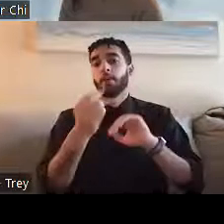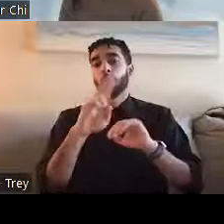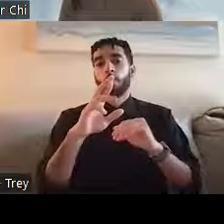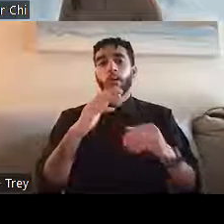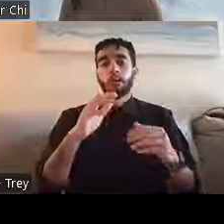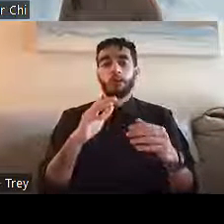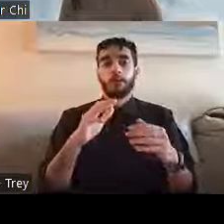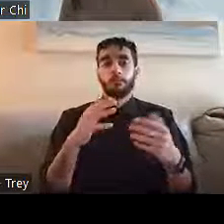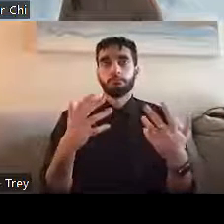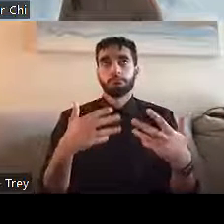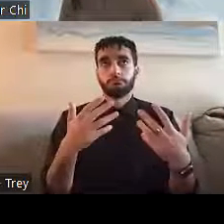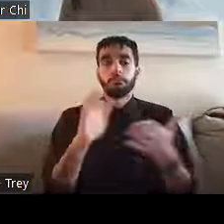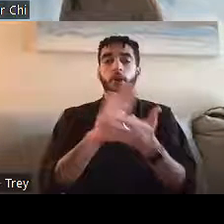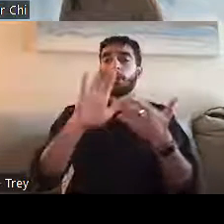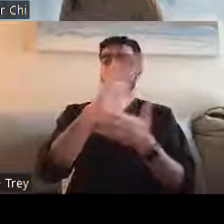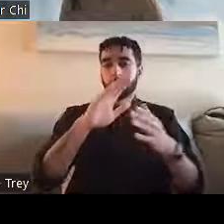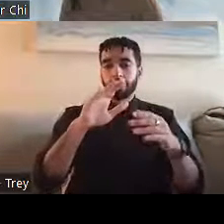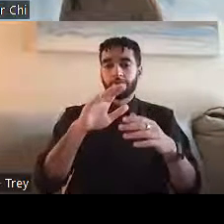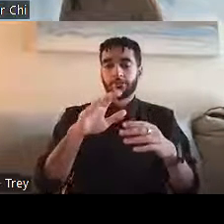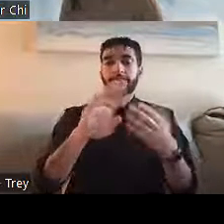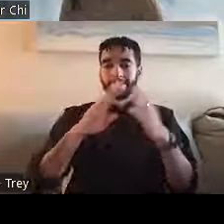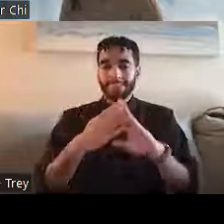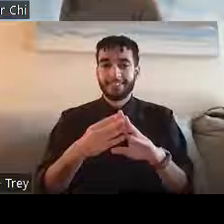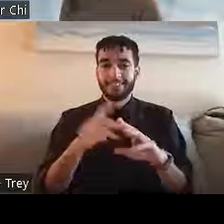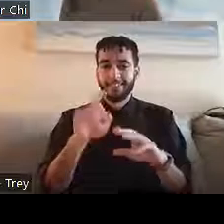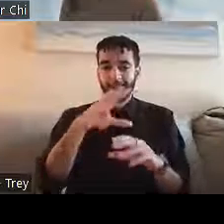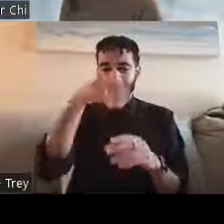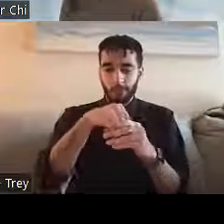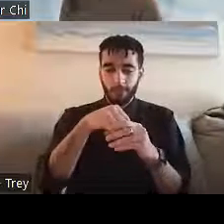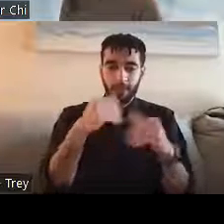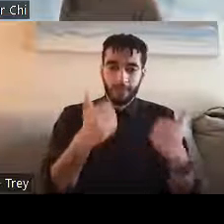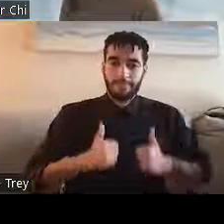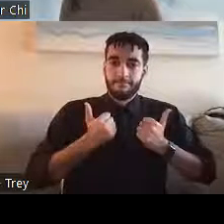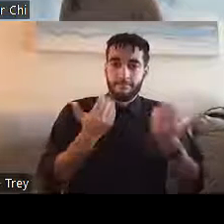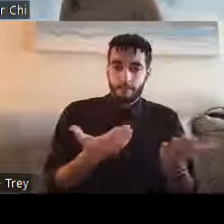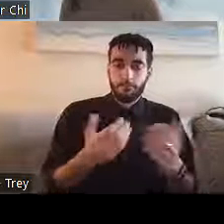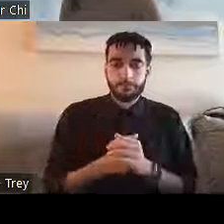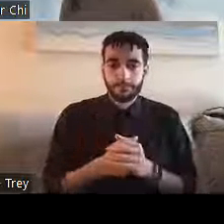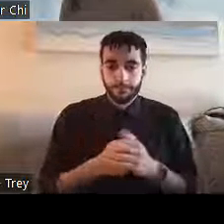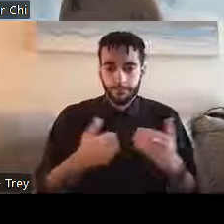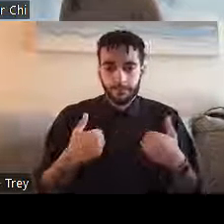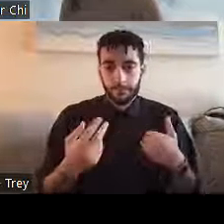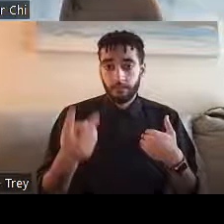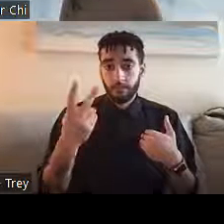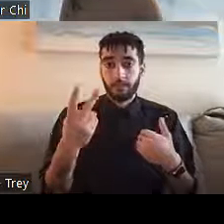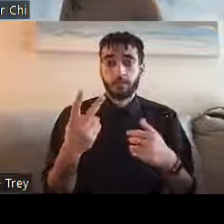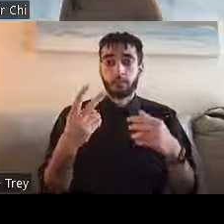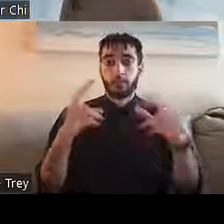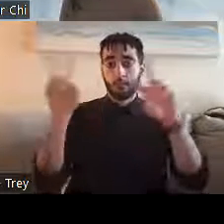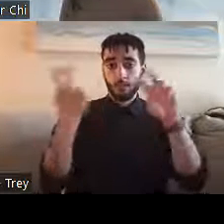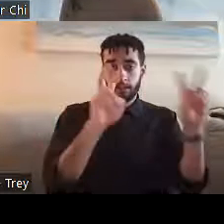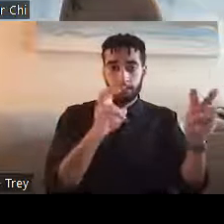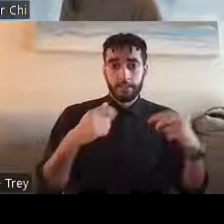the participants were sampled were through random selections. So there were two sampling frames, which consisted of a list